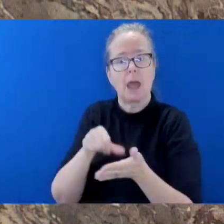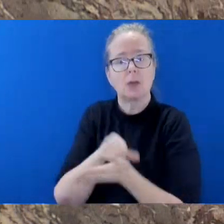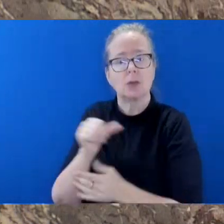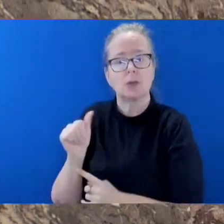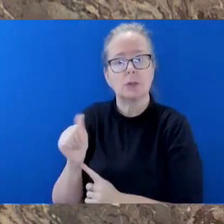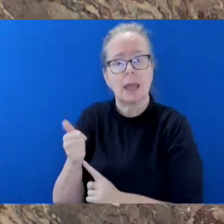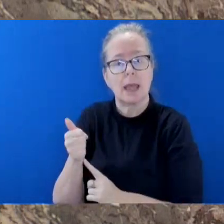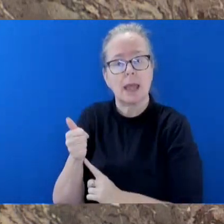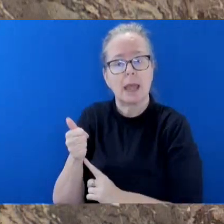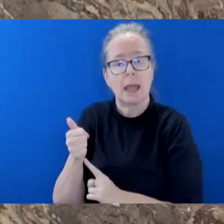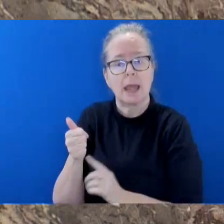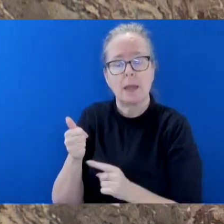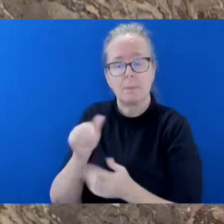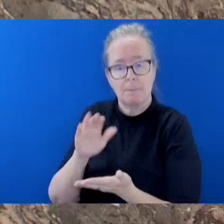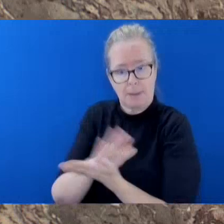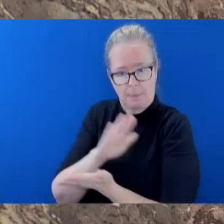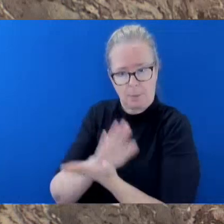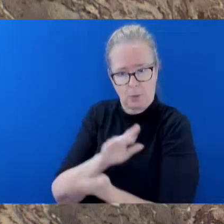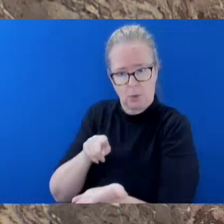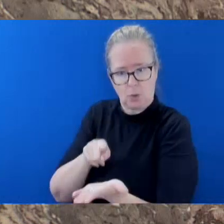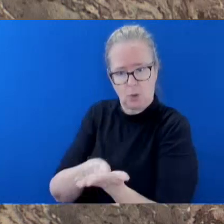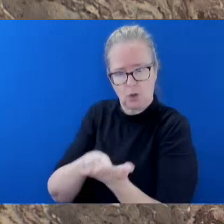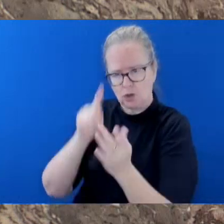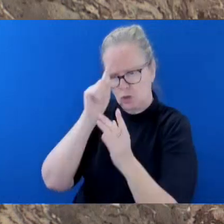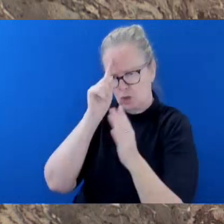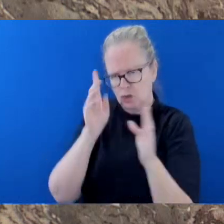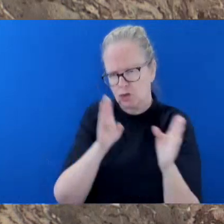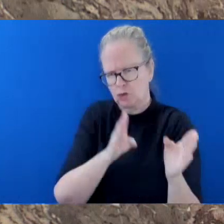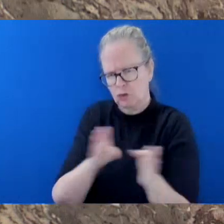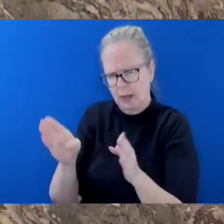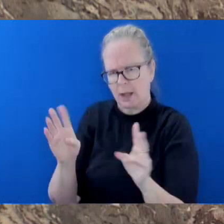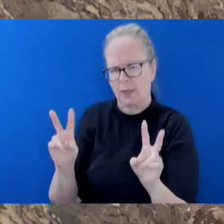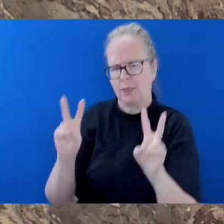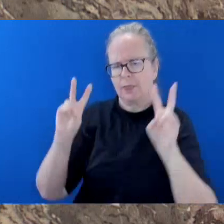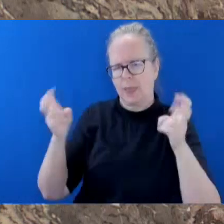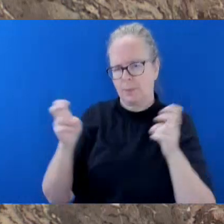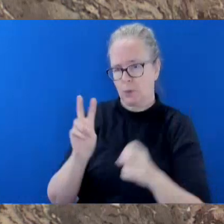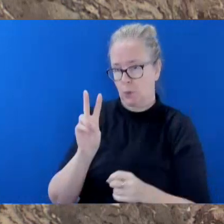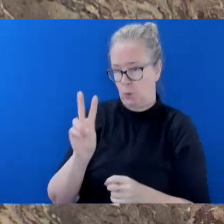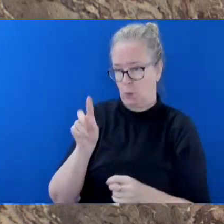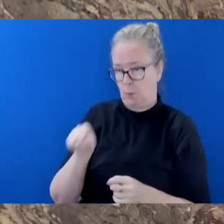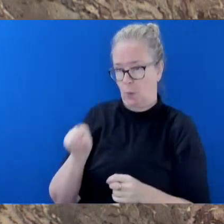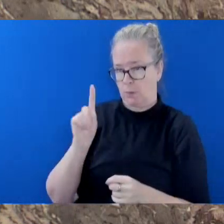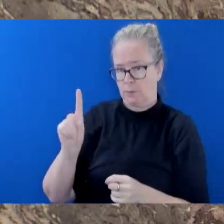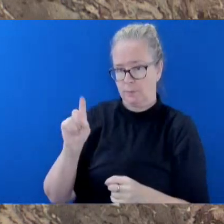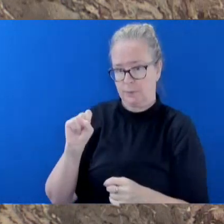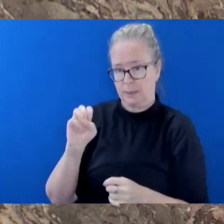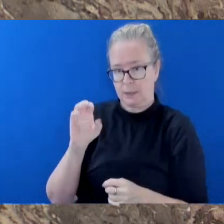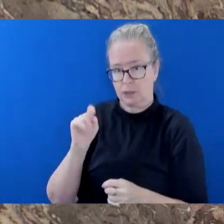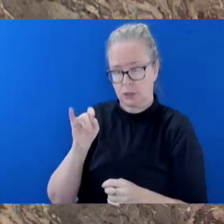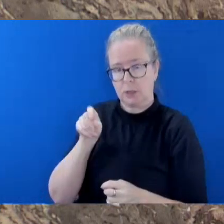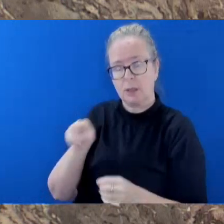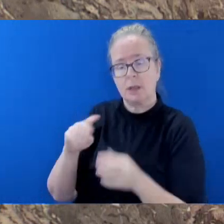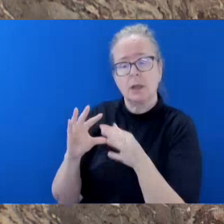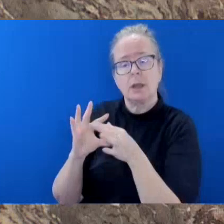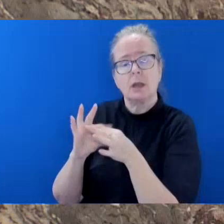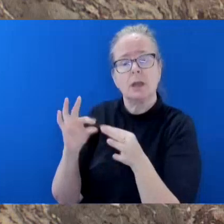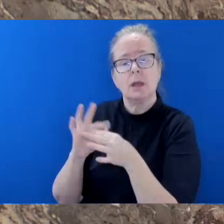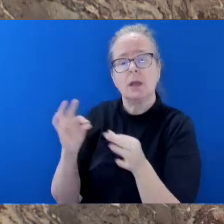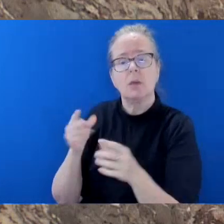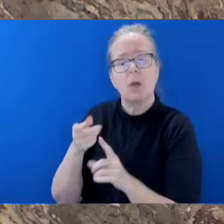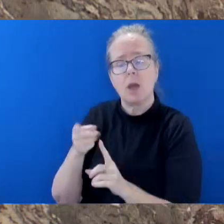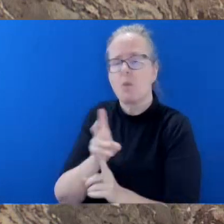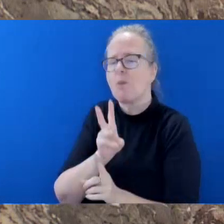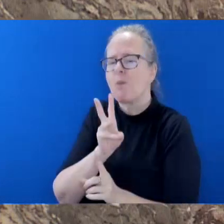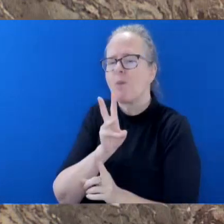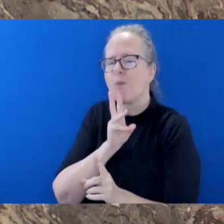theme 2.1 reveals plans to extend veto-like authority in water decisions, and I quote,